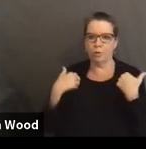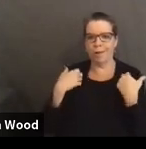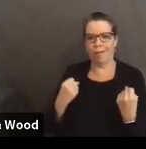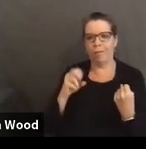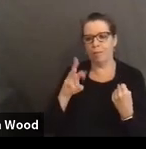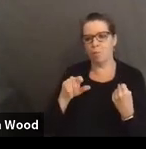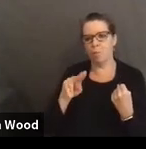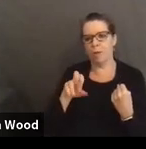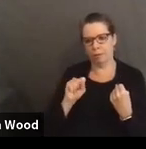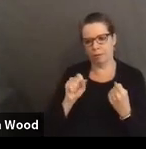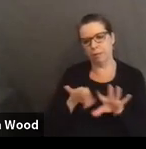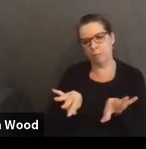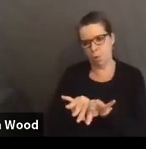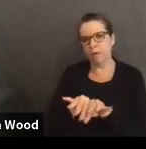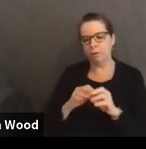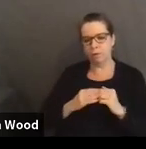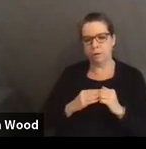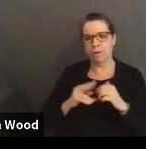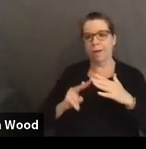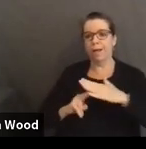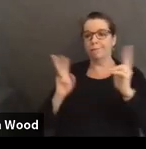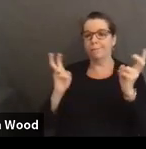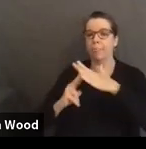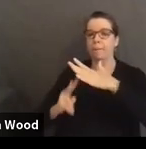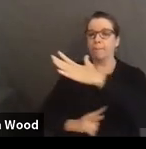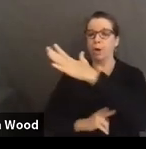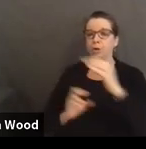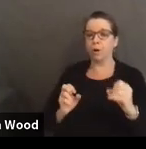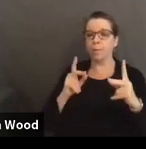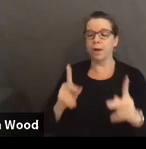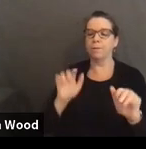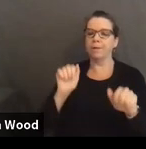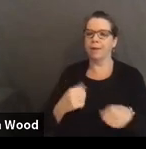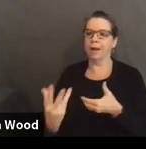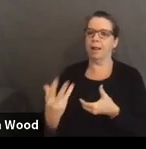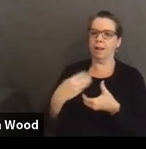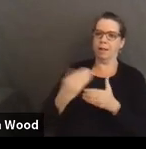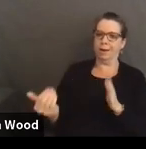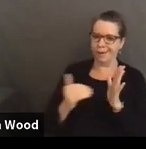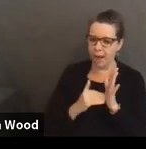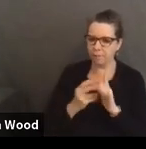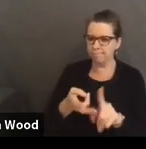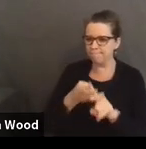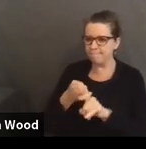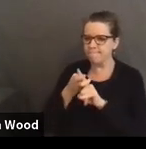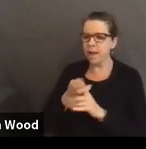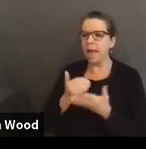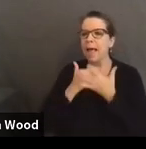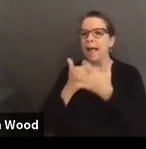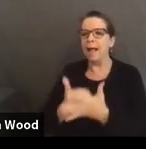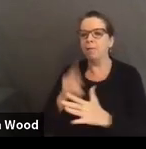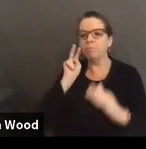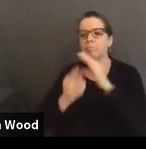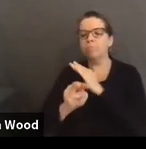wellness. The bridge opportunity allows you to re-engage, help students see what's to come,